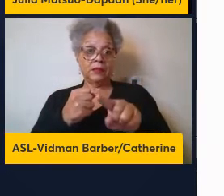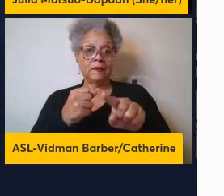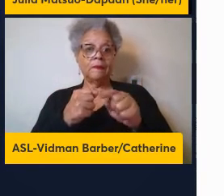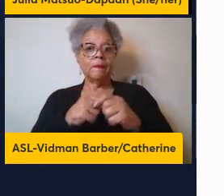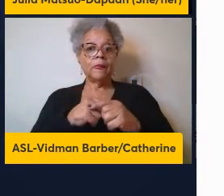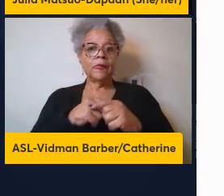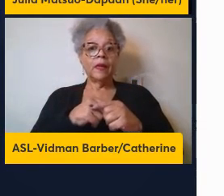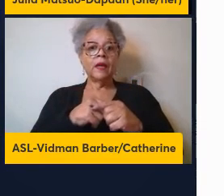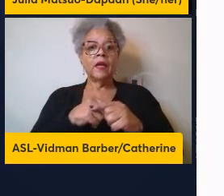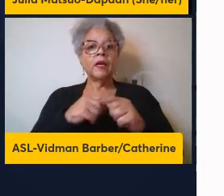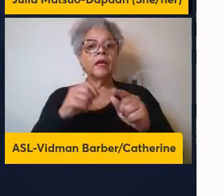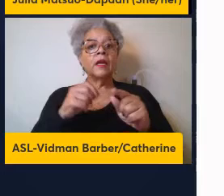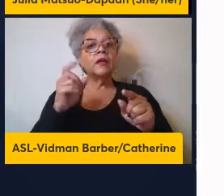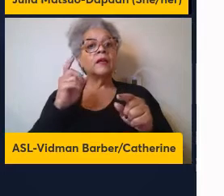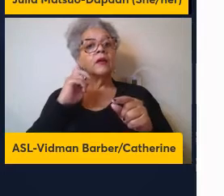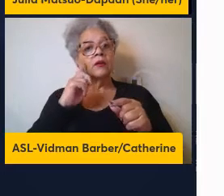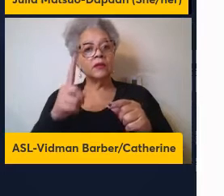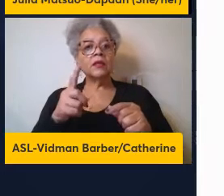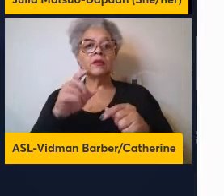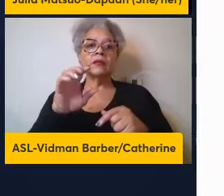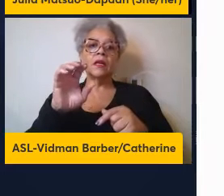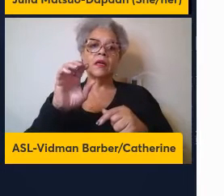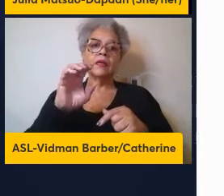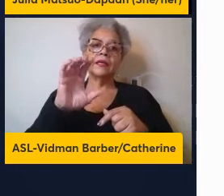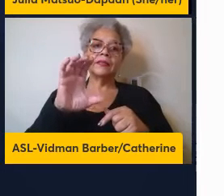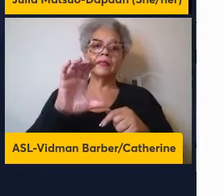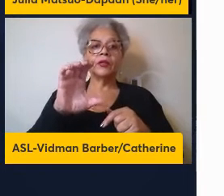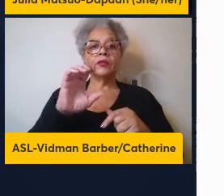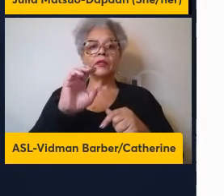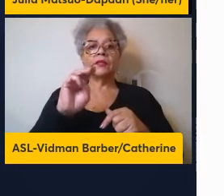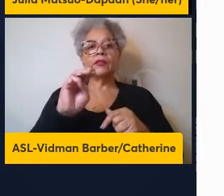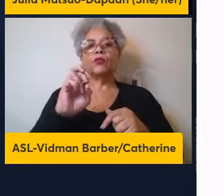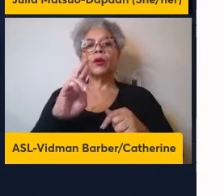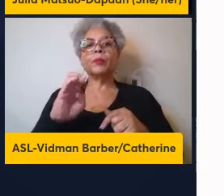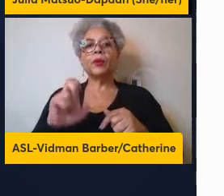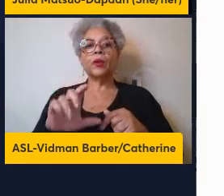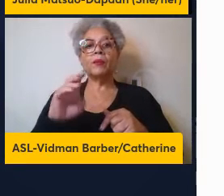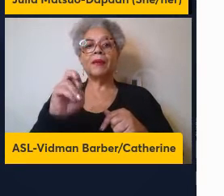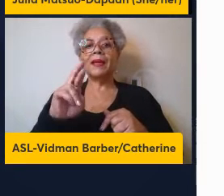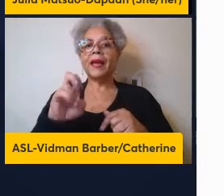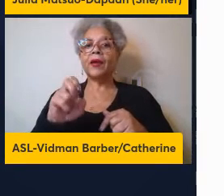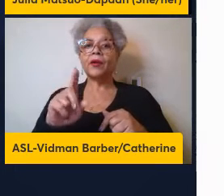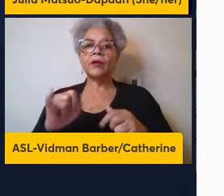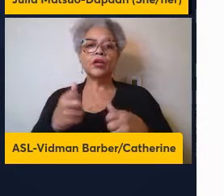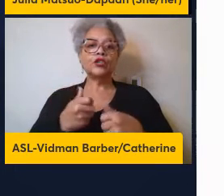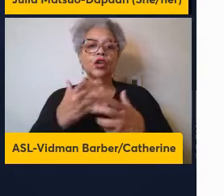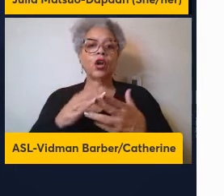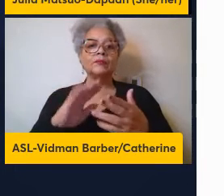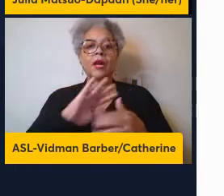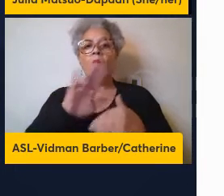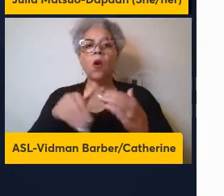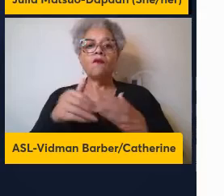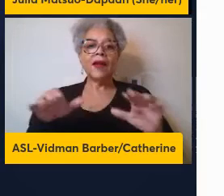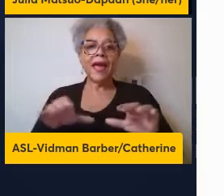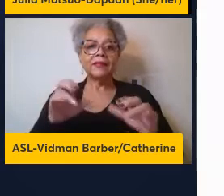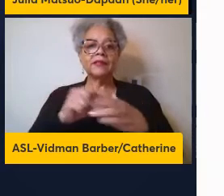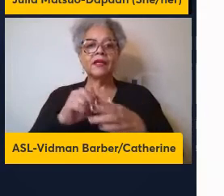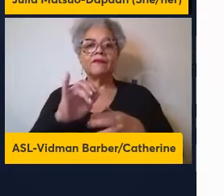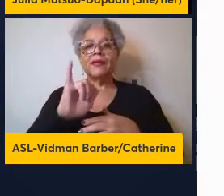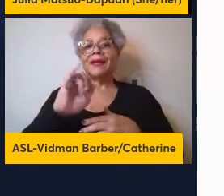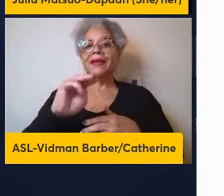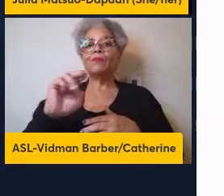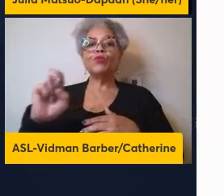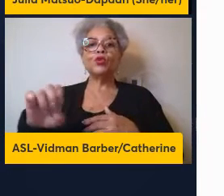malaria is caused by the over-action of the immune system in response to plasmodium infection, and these parasites